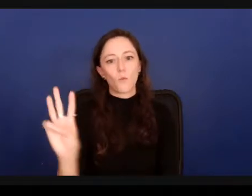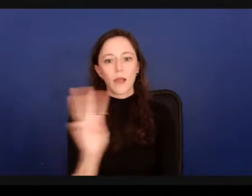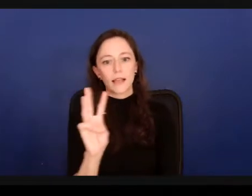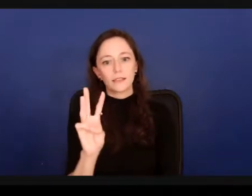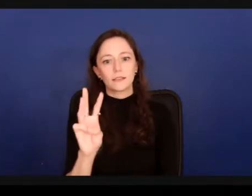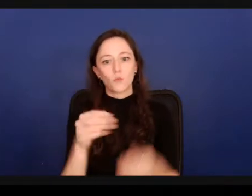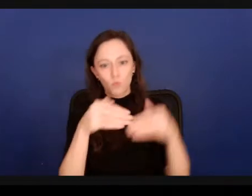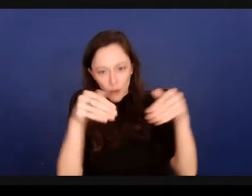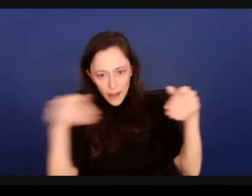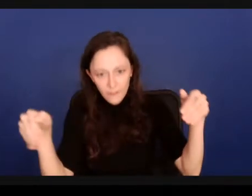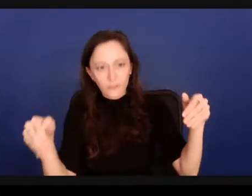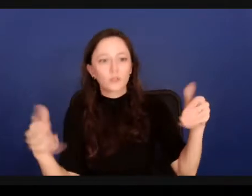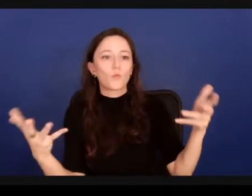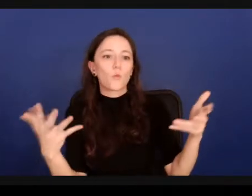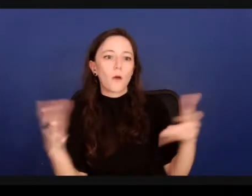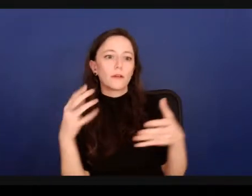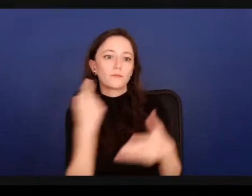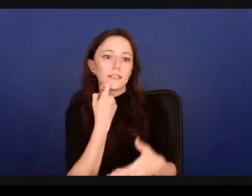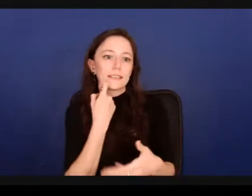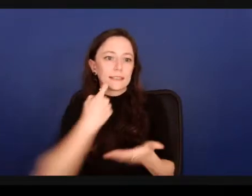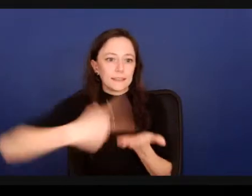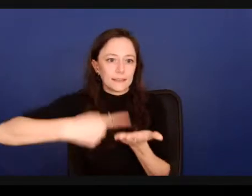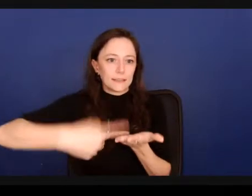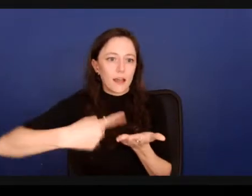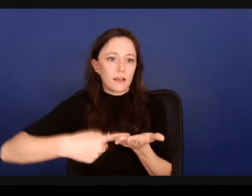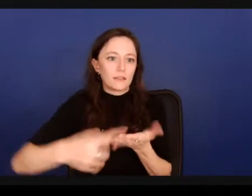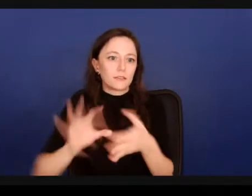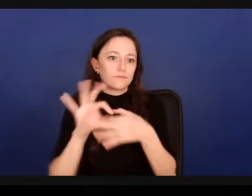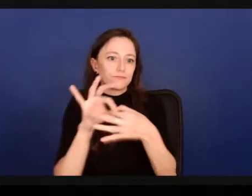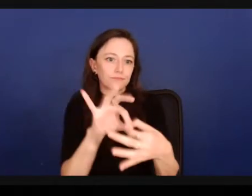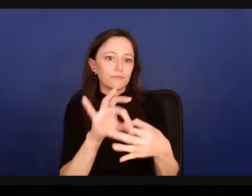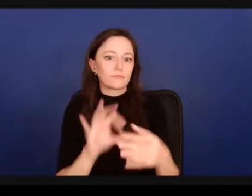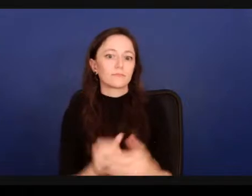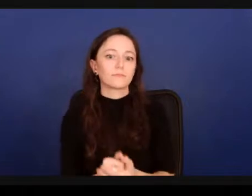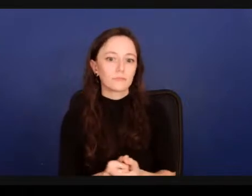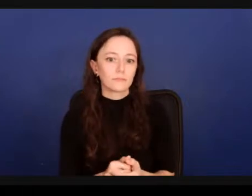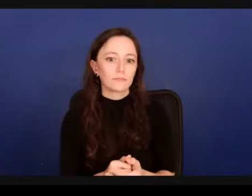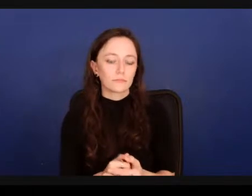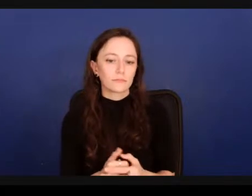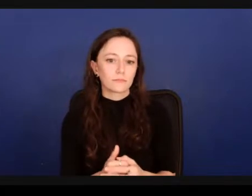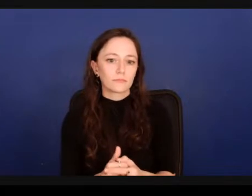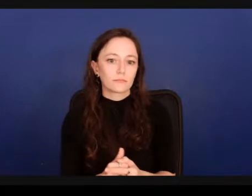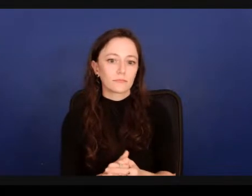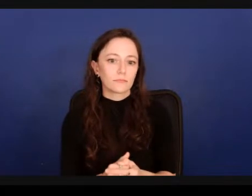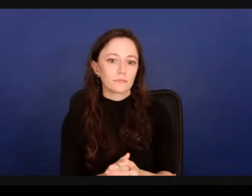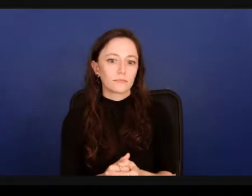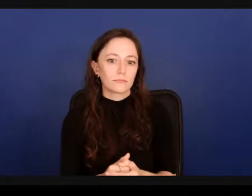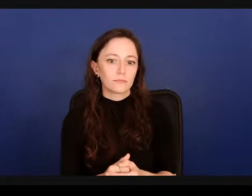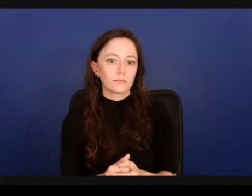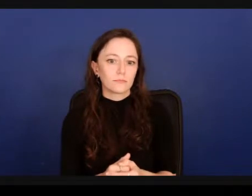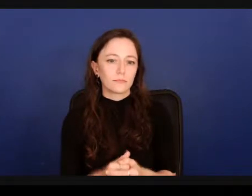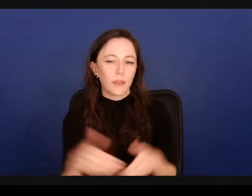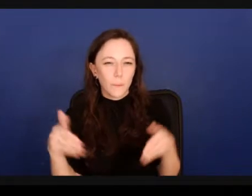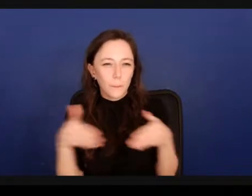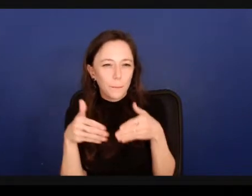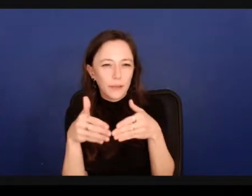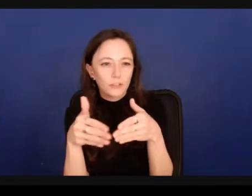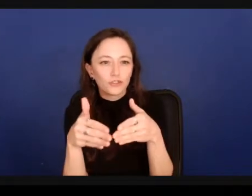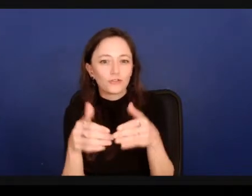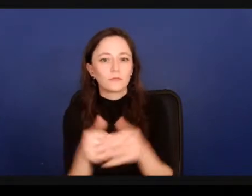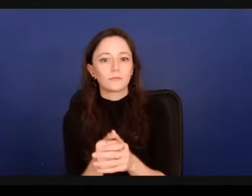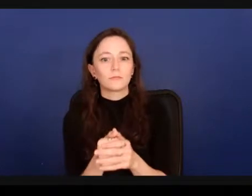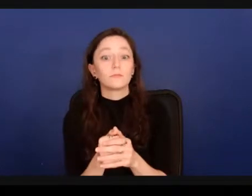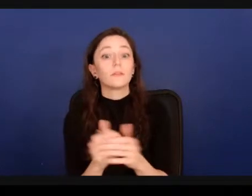to what we just discussed today, right? This whole potentially eruptive area. And this one, Eruptions Near Kilauea